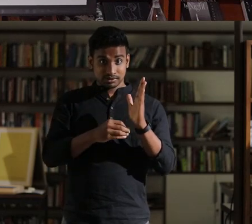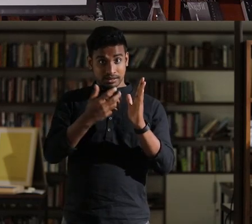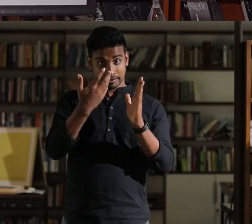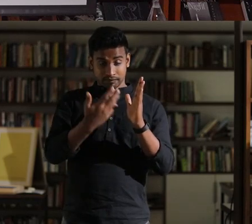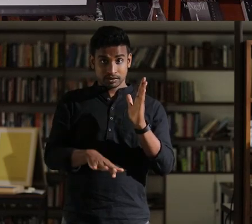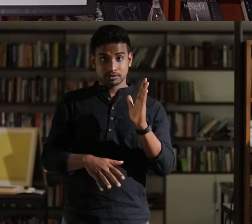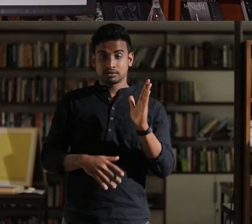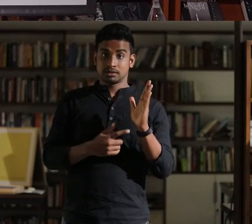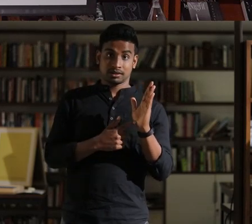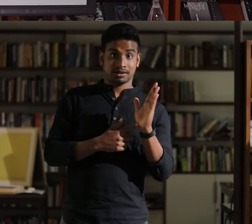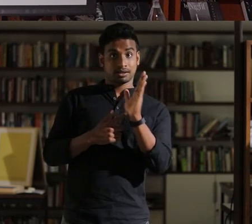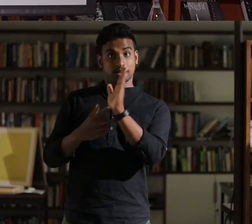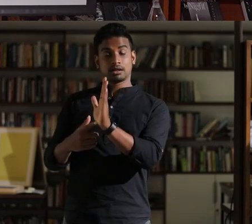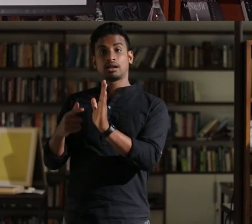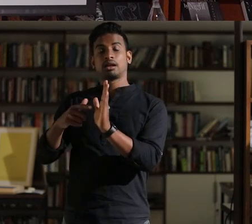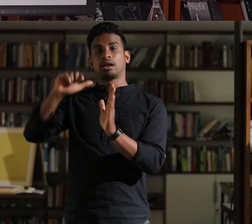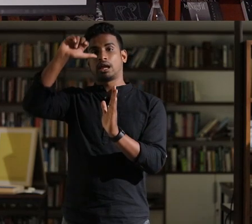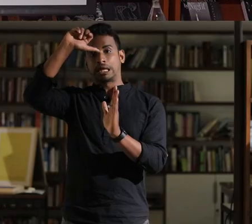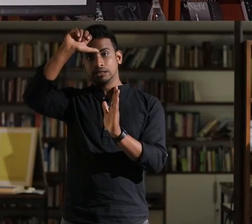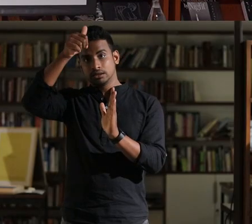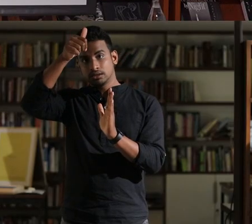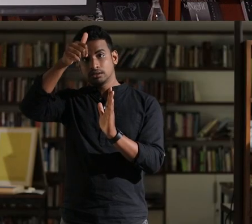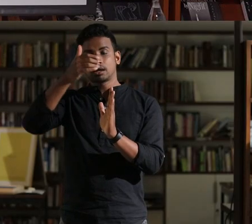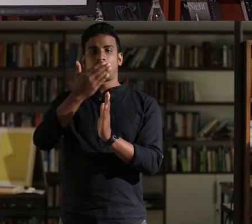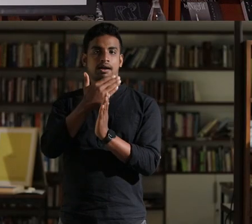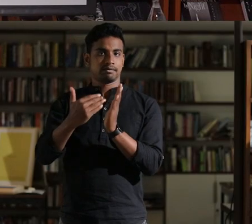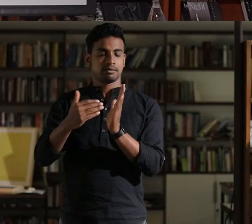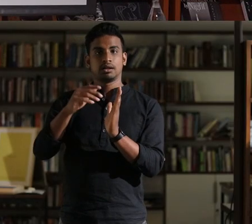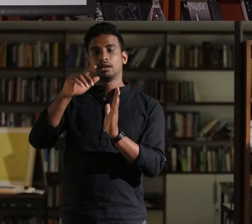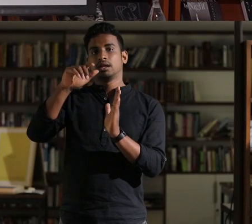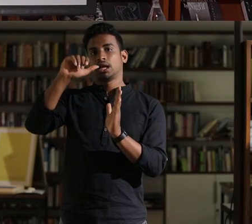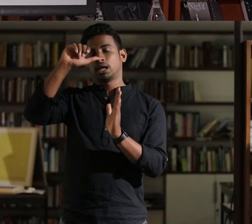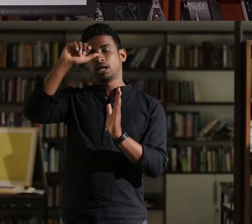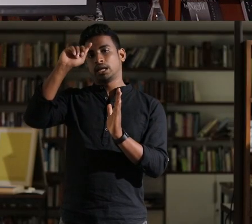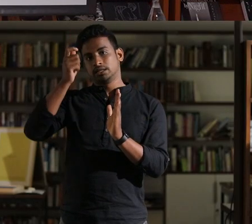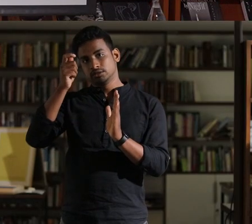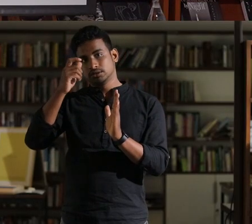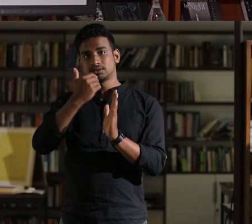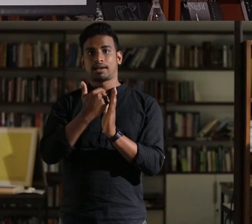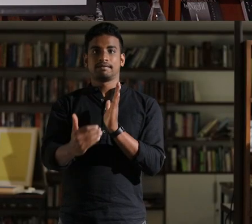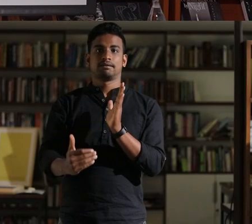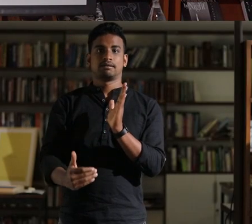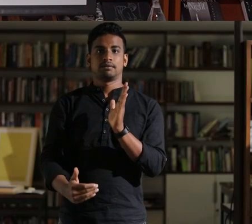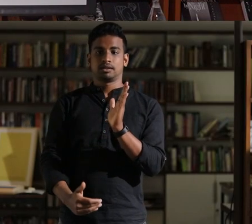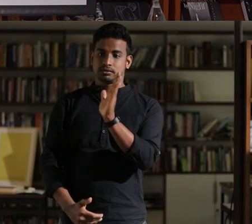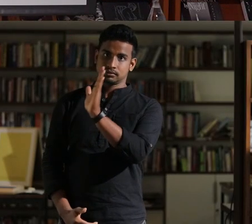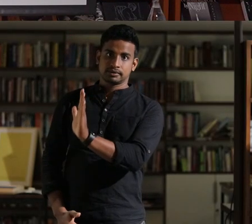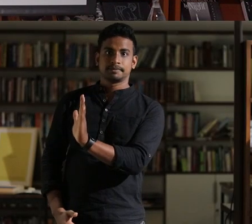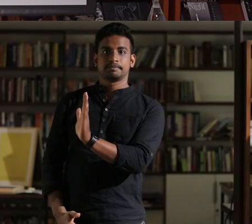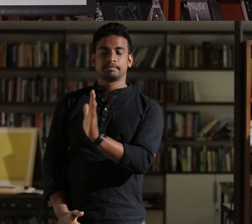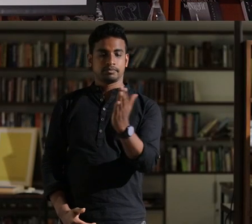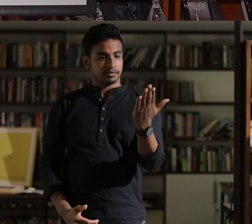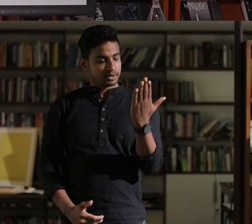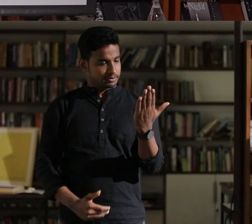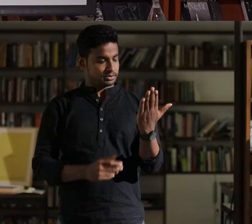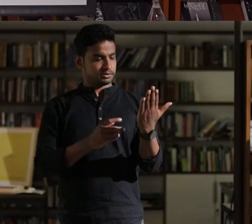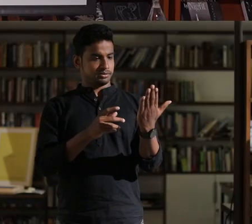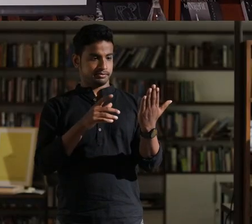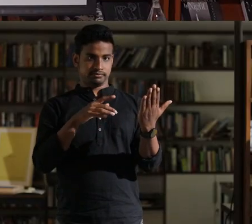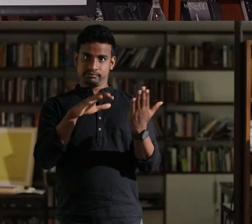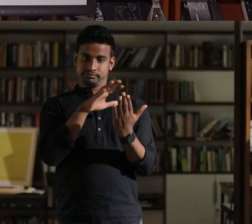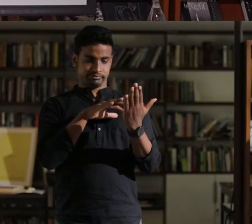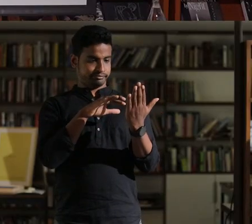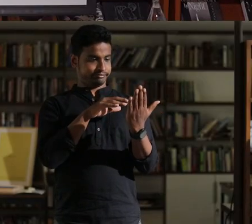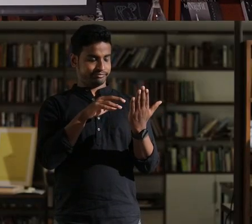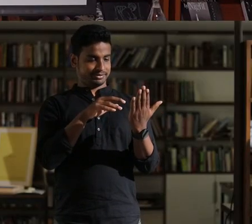was partly in Hindi and partly in English. Partly because it became such a voluminous document, I couldn't see myself translating the whole